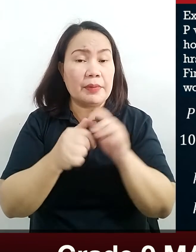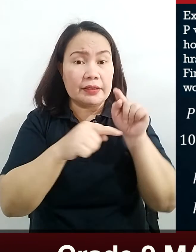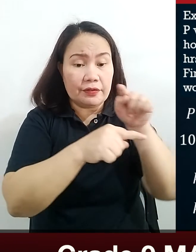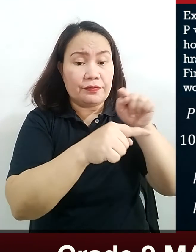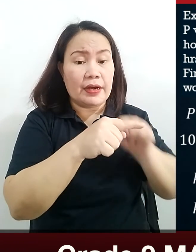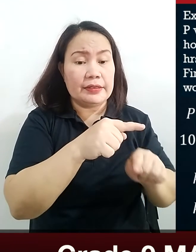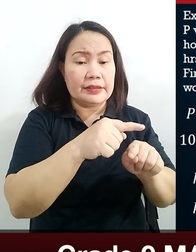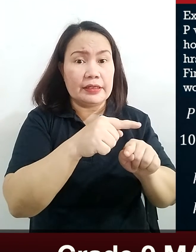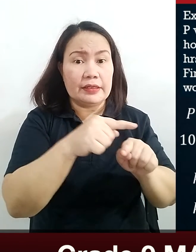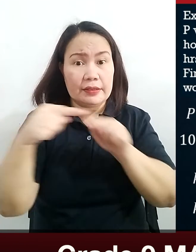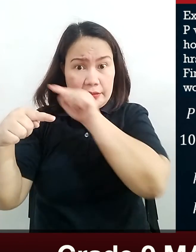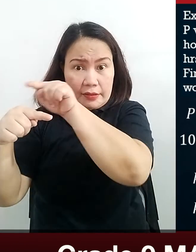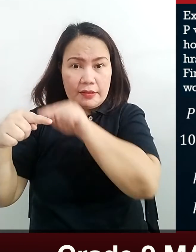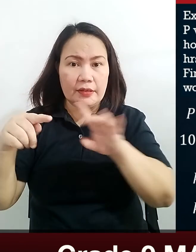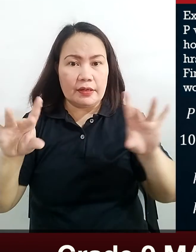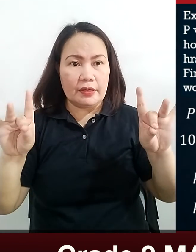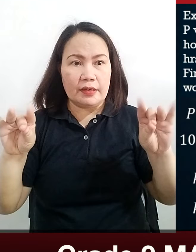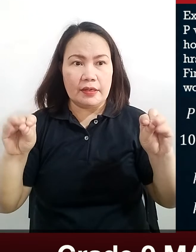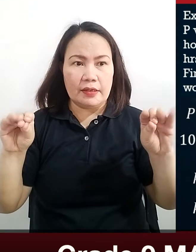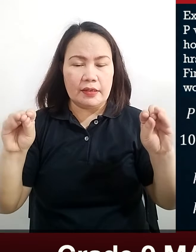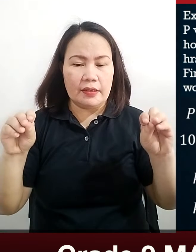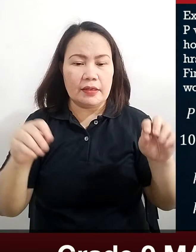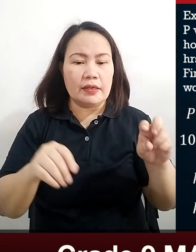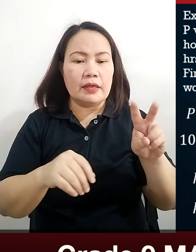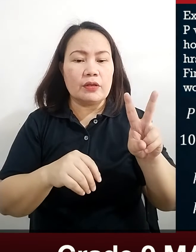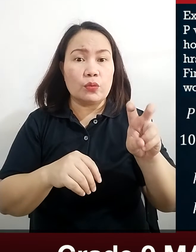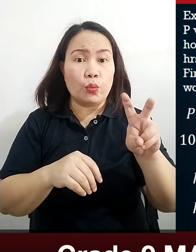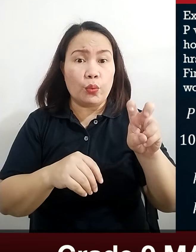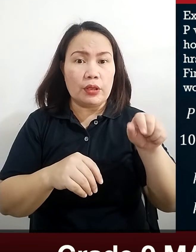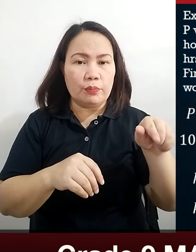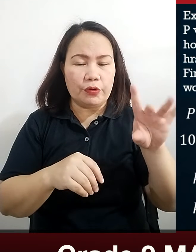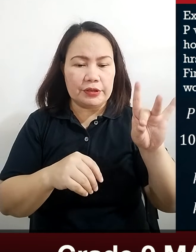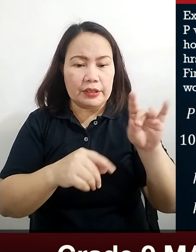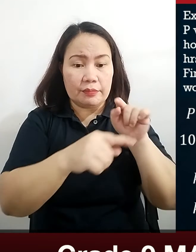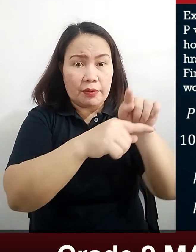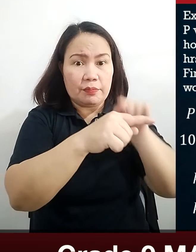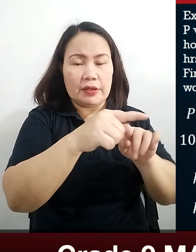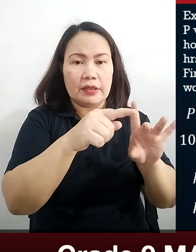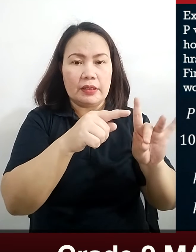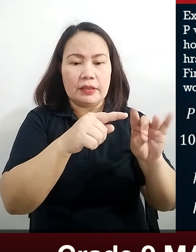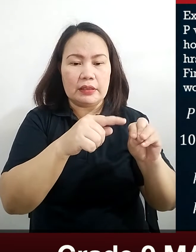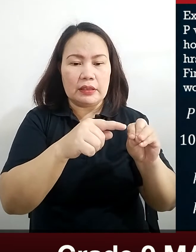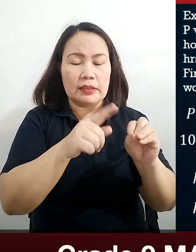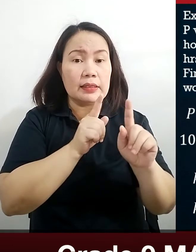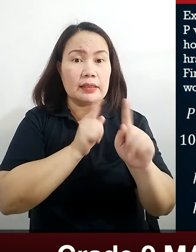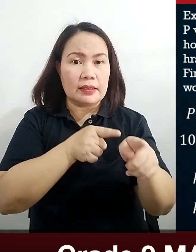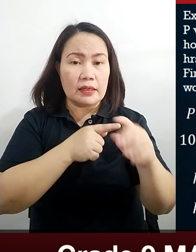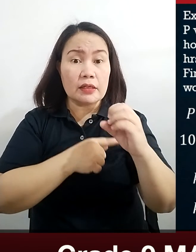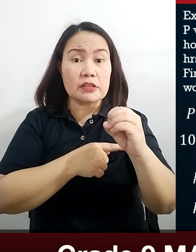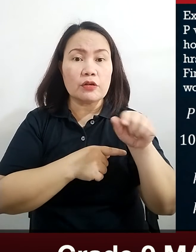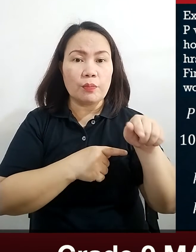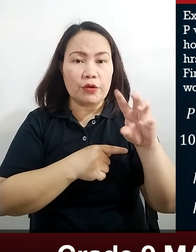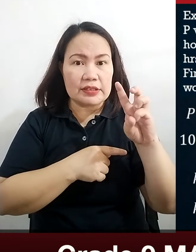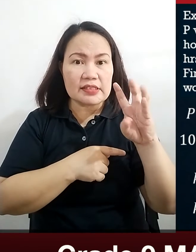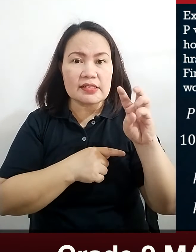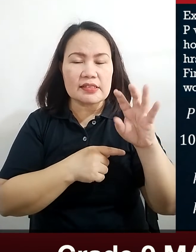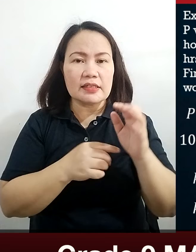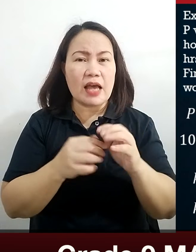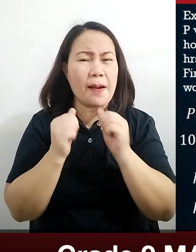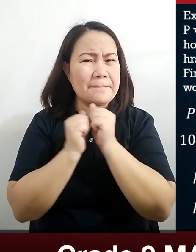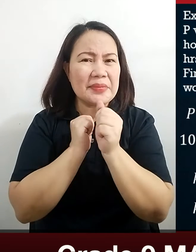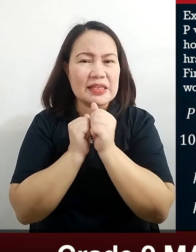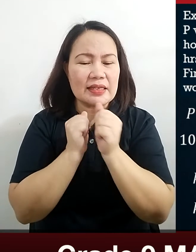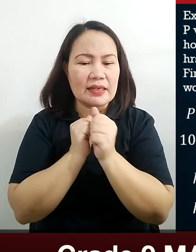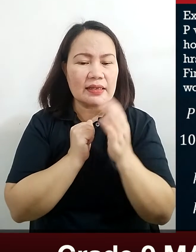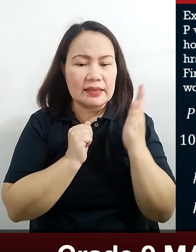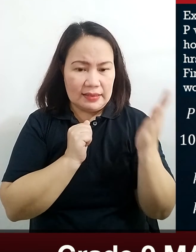k? By dividing both side by 80. So, 12.8 divide 80. So, the answer is 0.16.